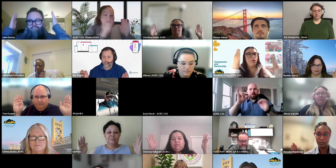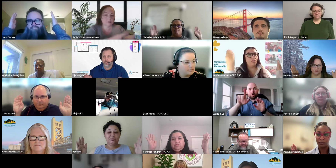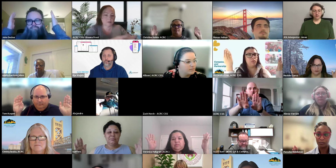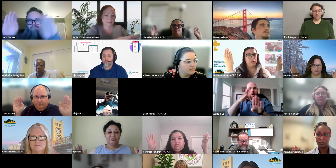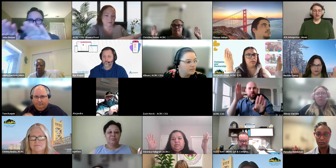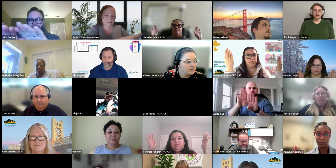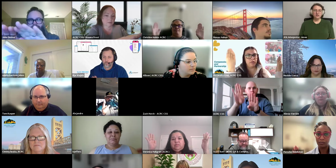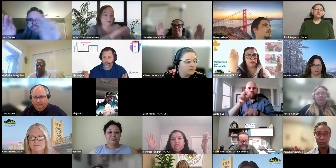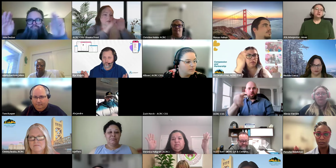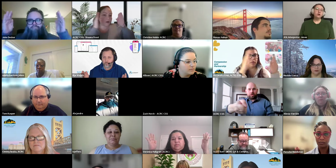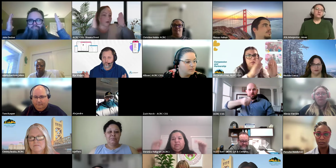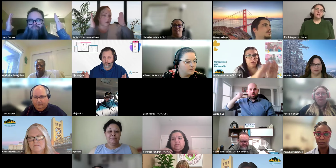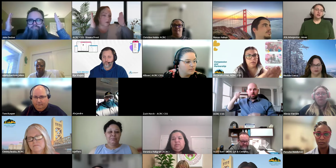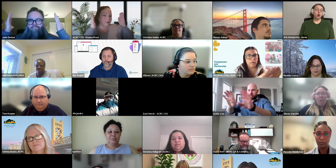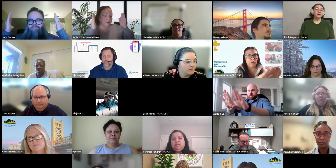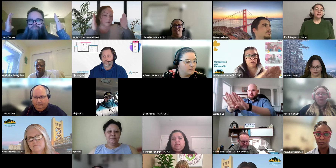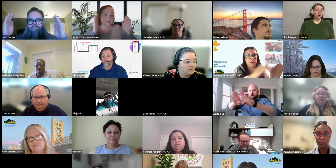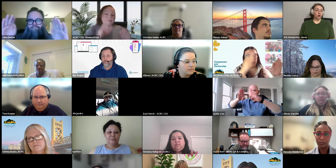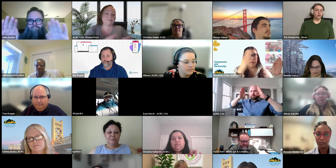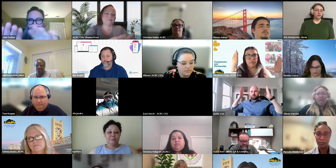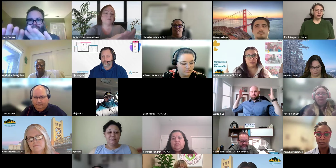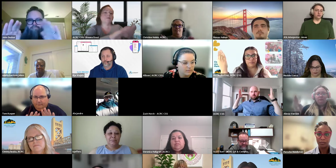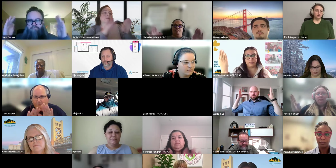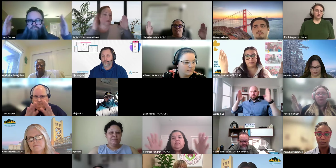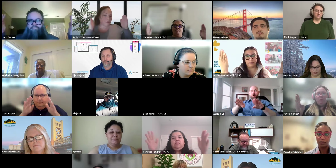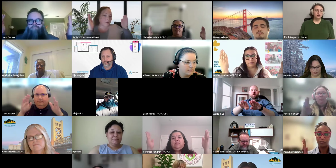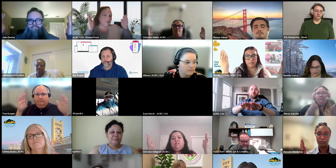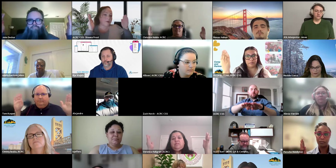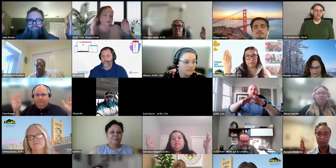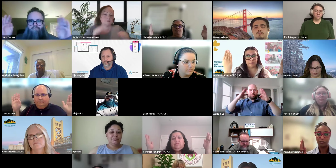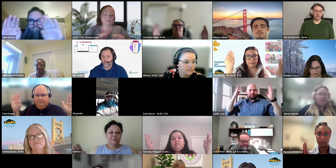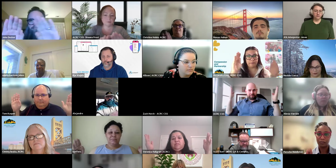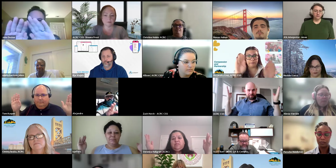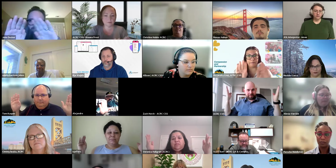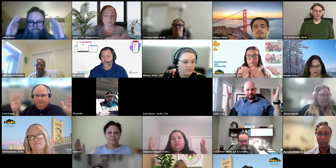open. So picture almost like you're opening a door.